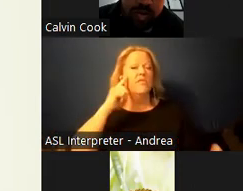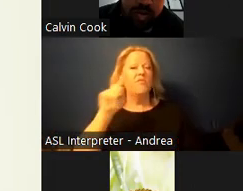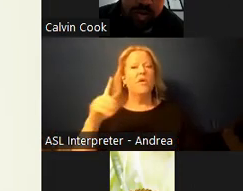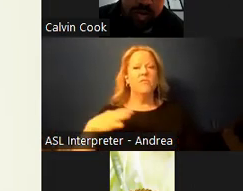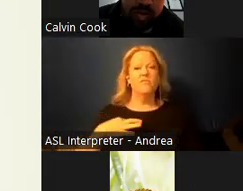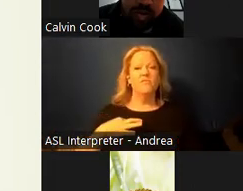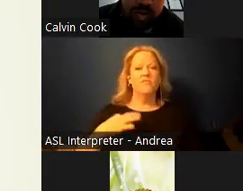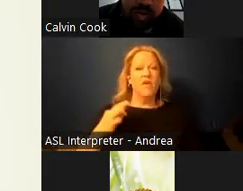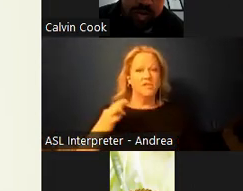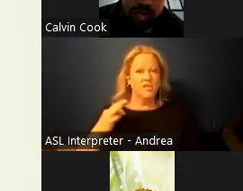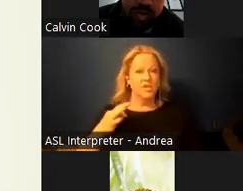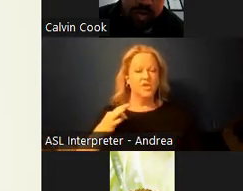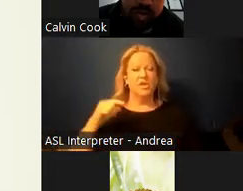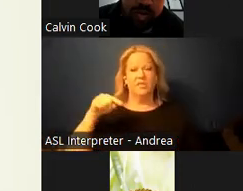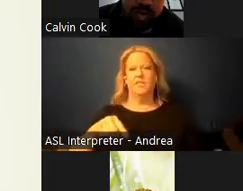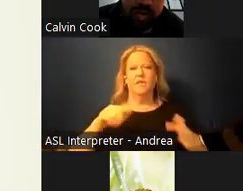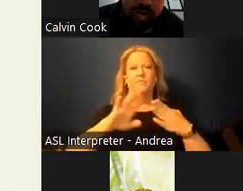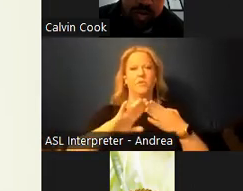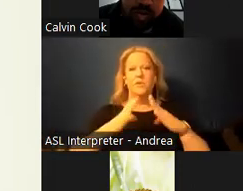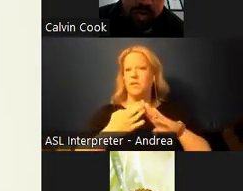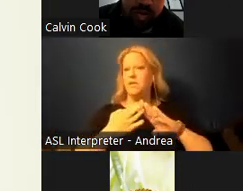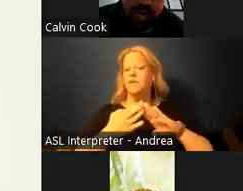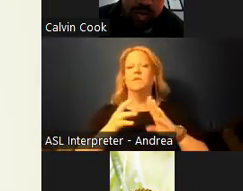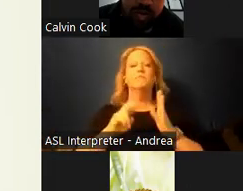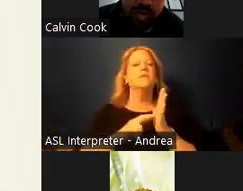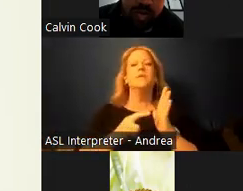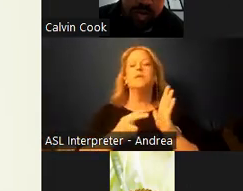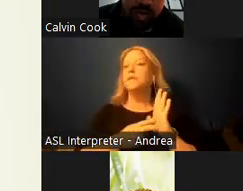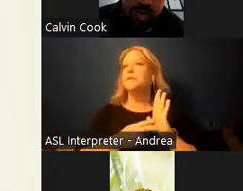And that can be anything from joining